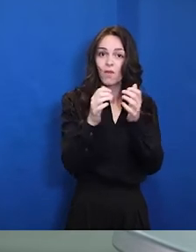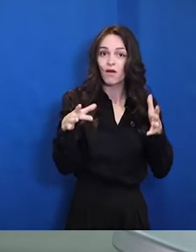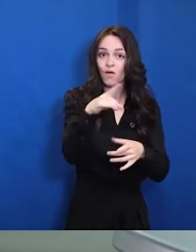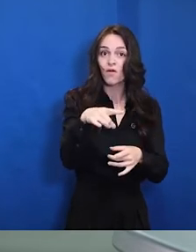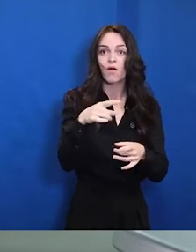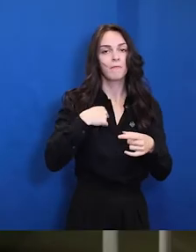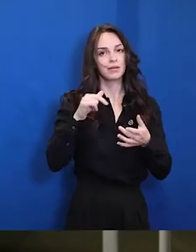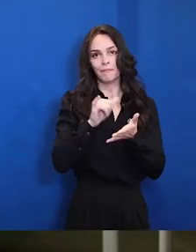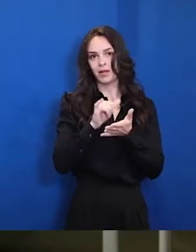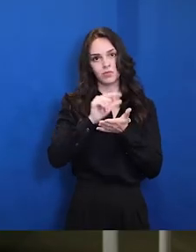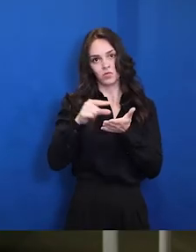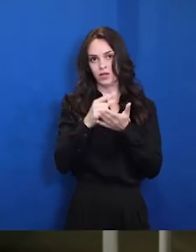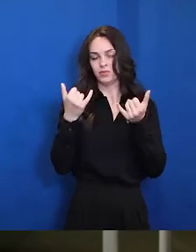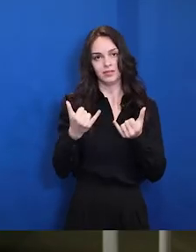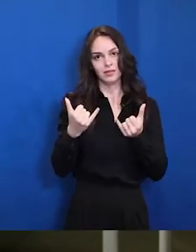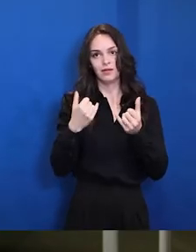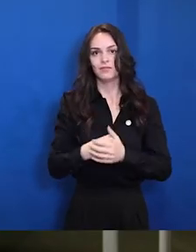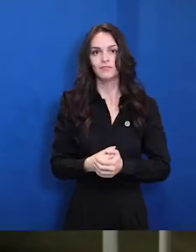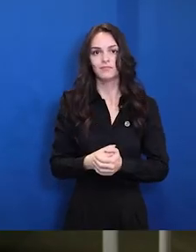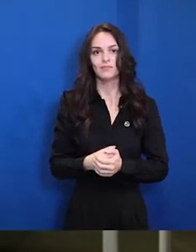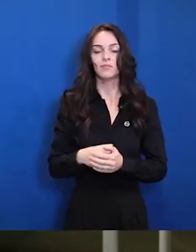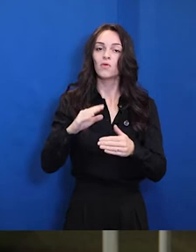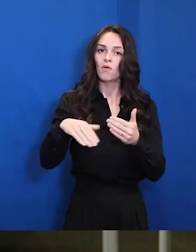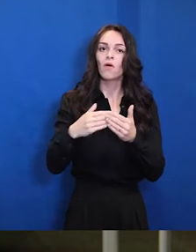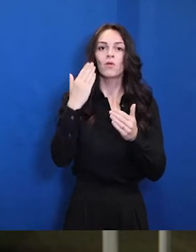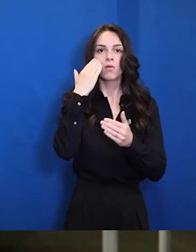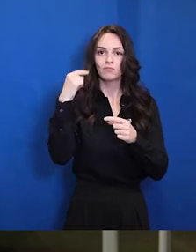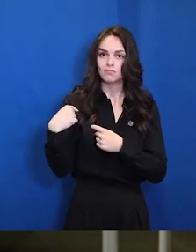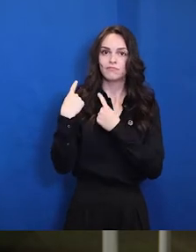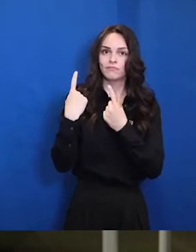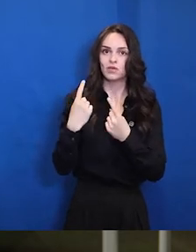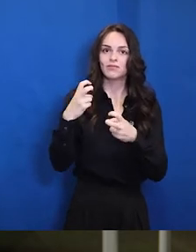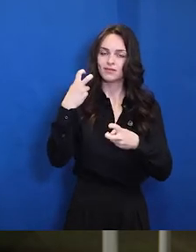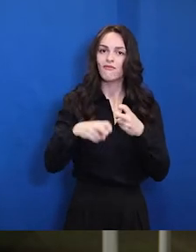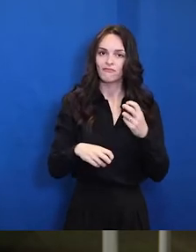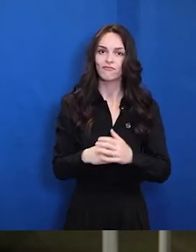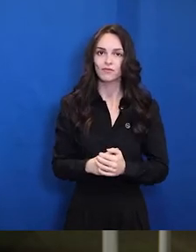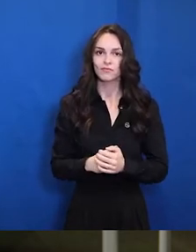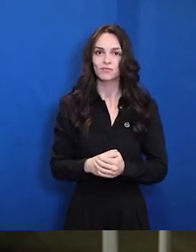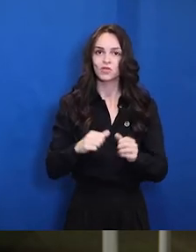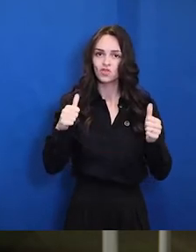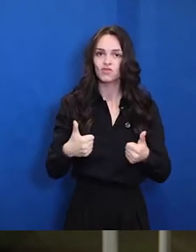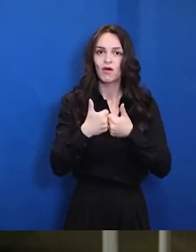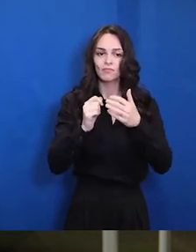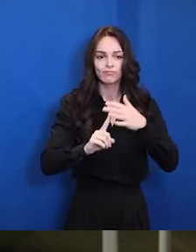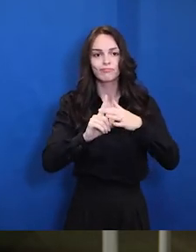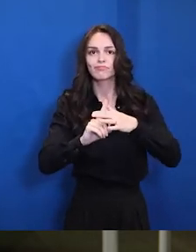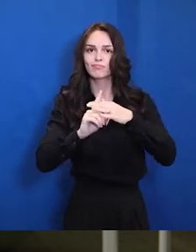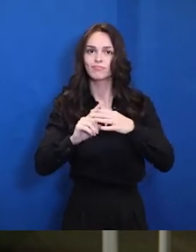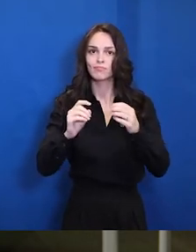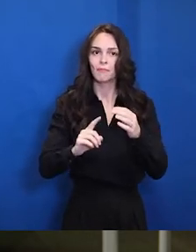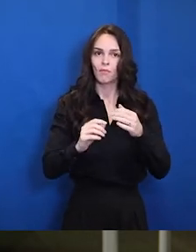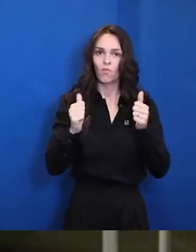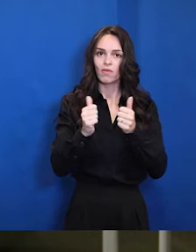be here today. As we all know, this past year has been a difficult one. We all faced challenges